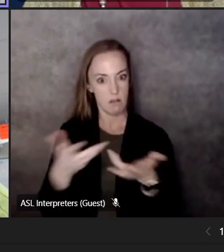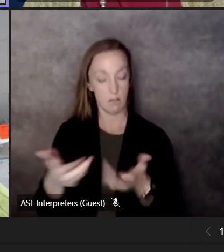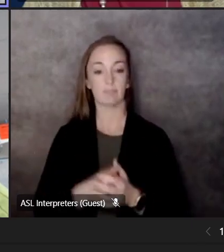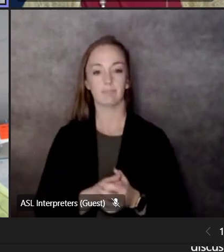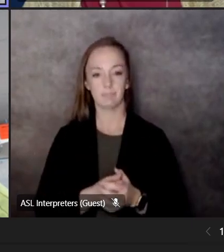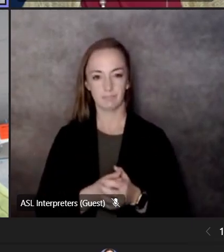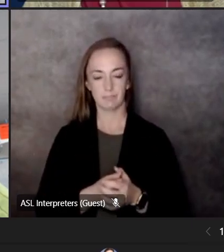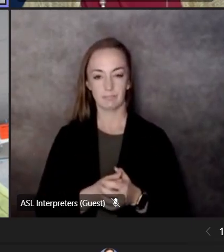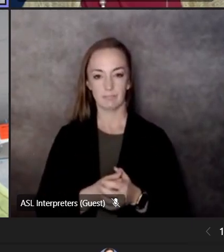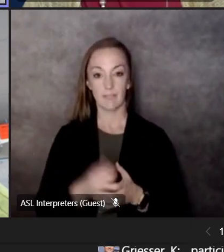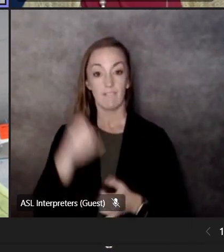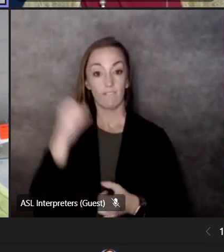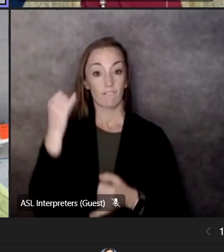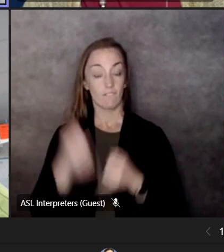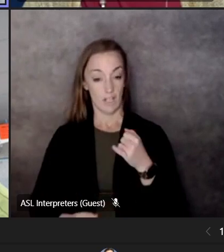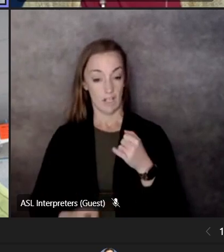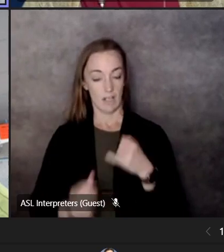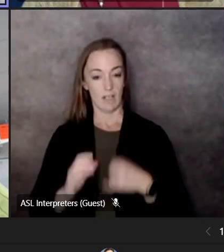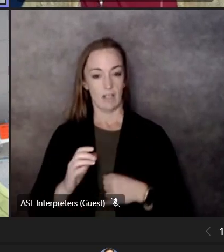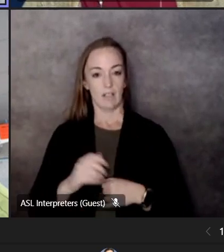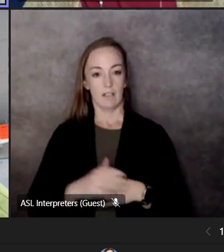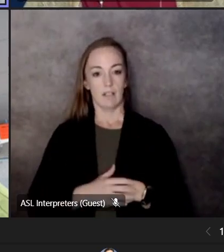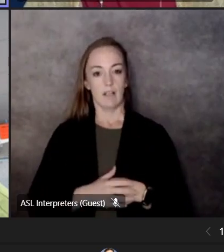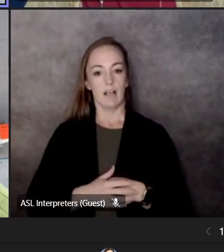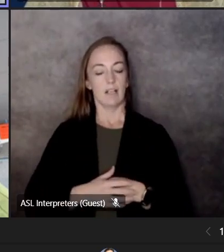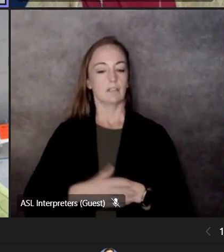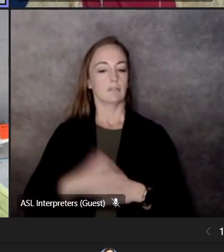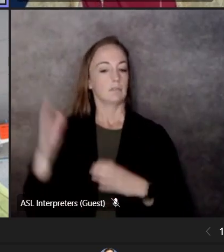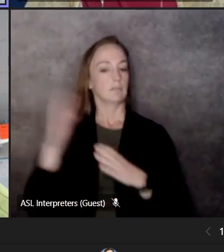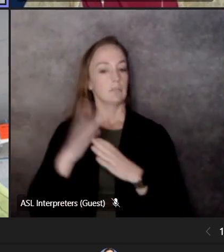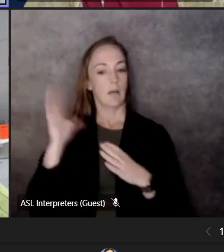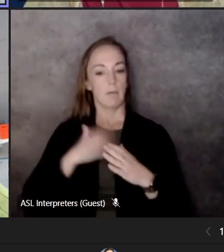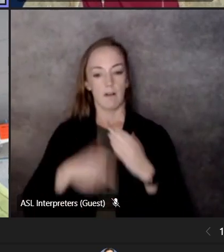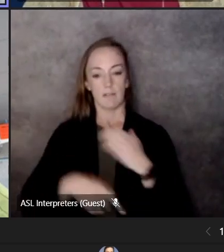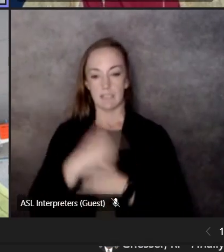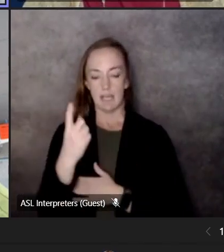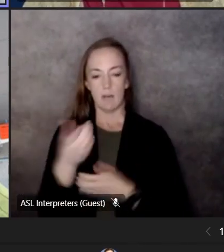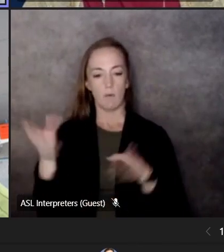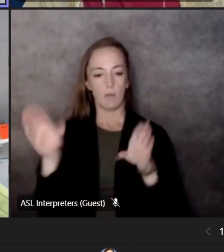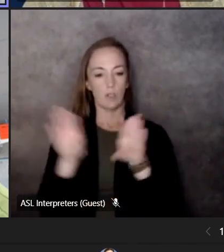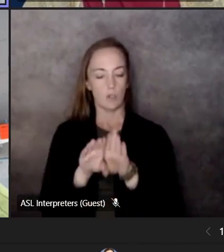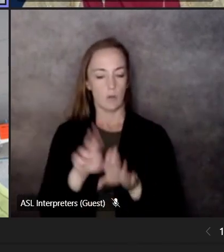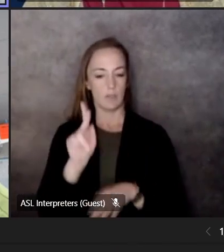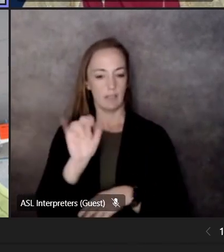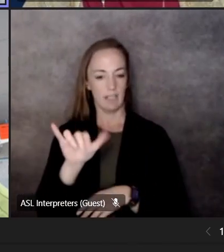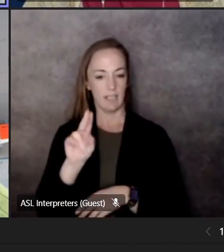me, a high watermark of the day was unquestionably our closing keynote speakers.